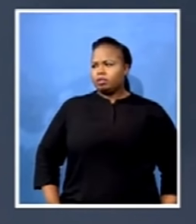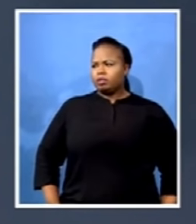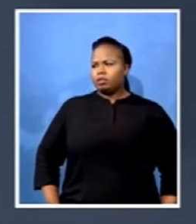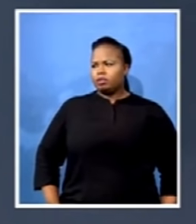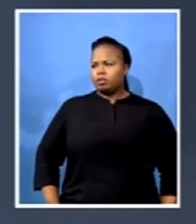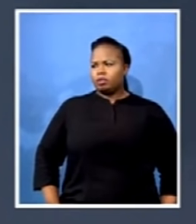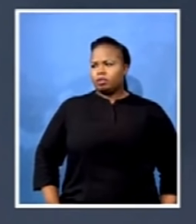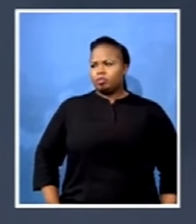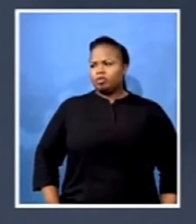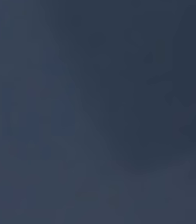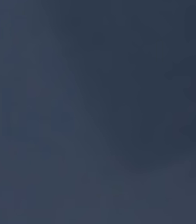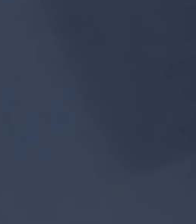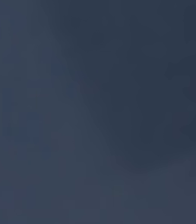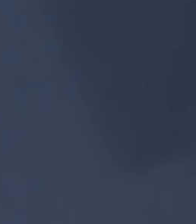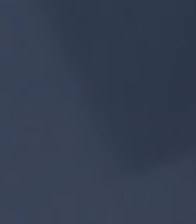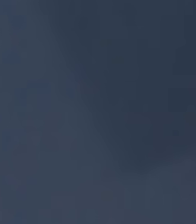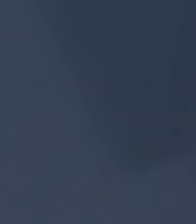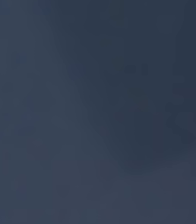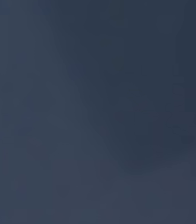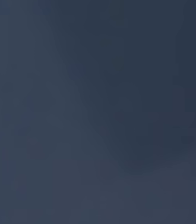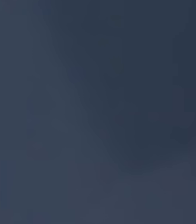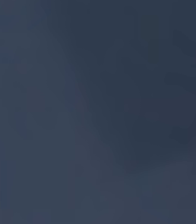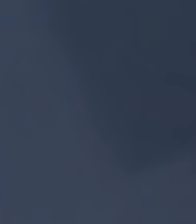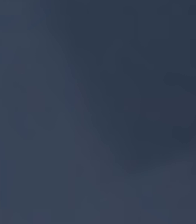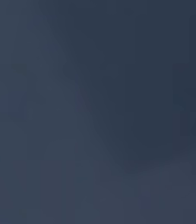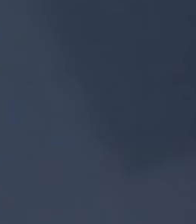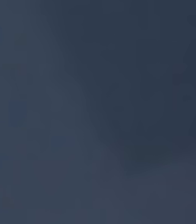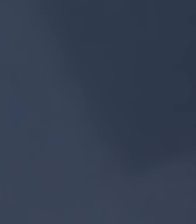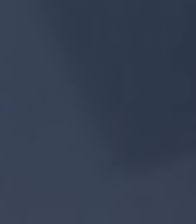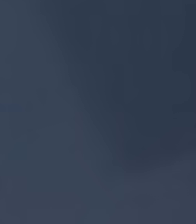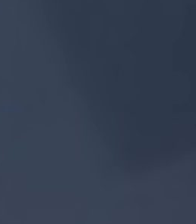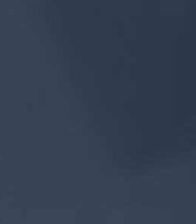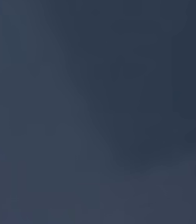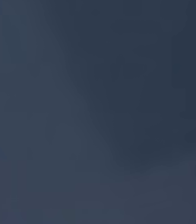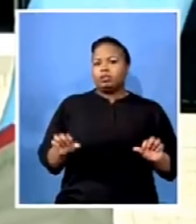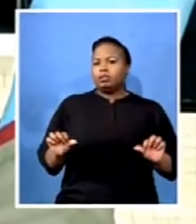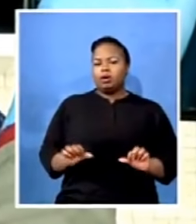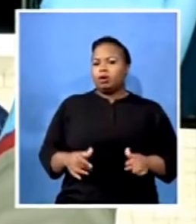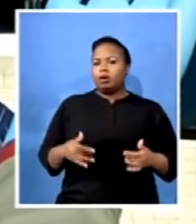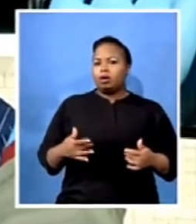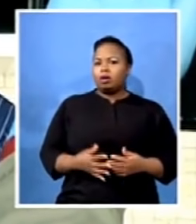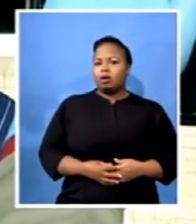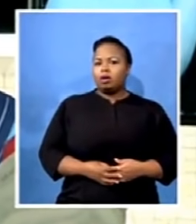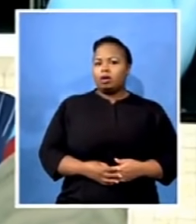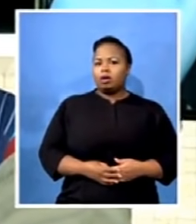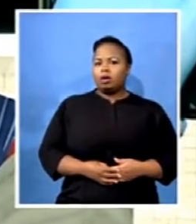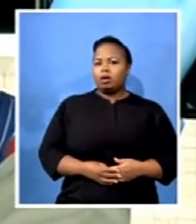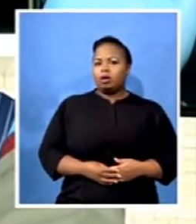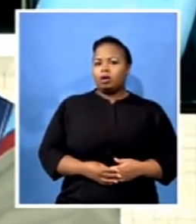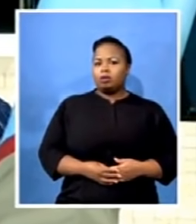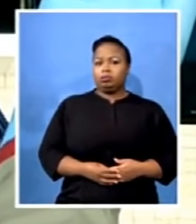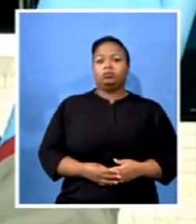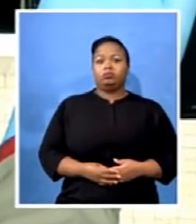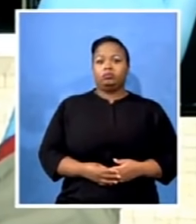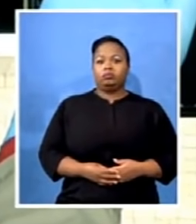Minister of Transport, Fikile Mbalula, is addressing the media. Let's go there live. To maintain that, everybody sitting down, not